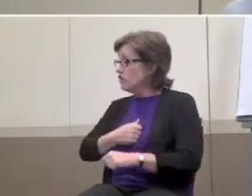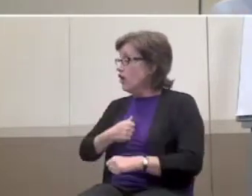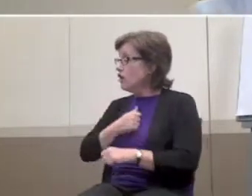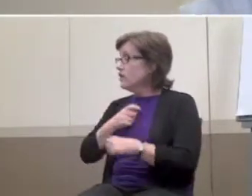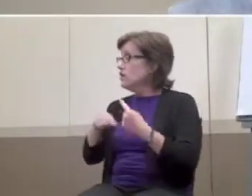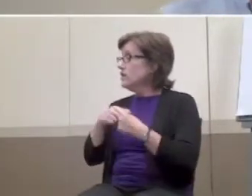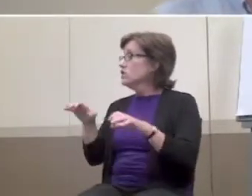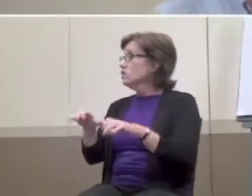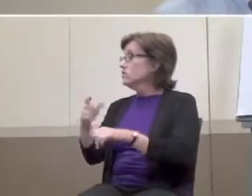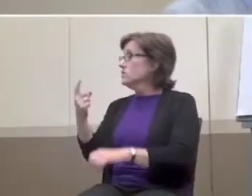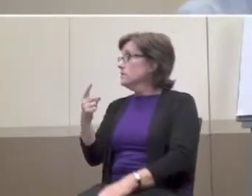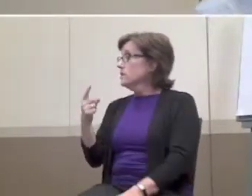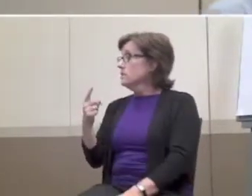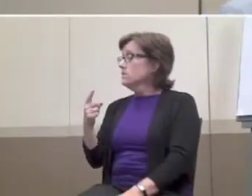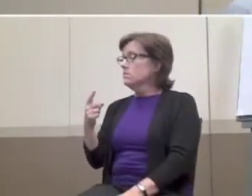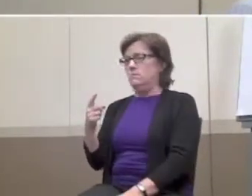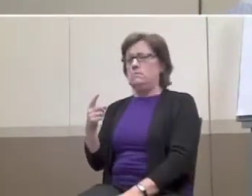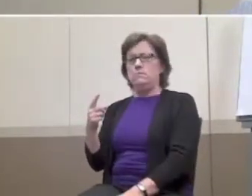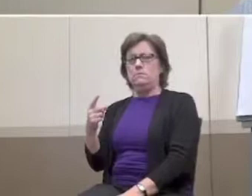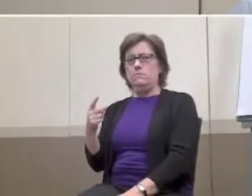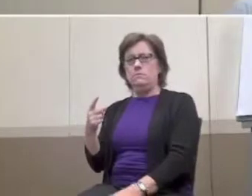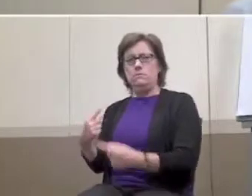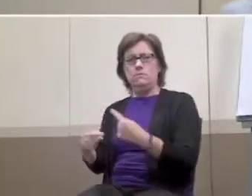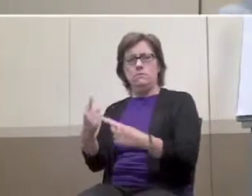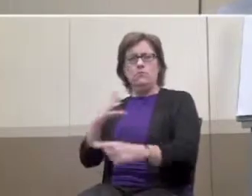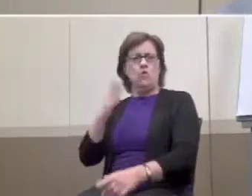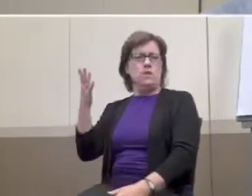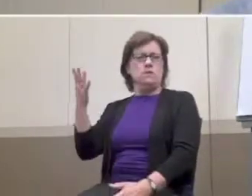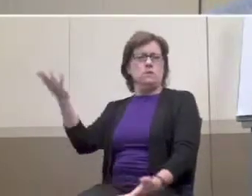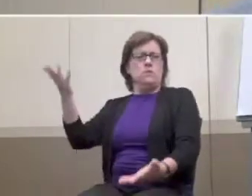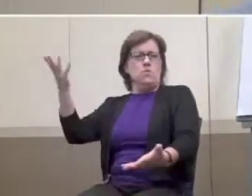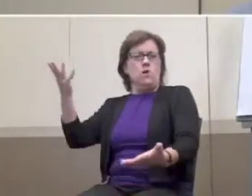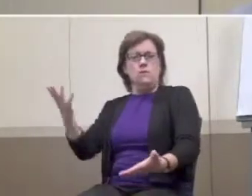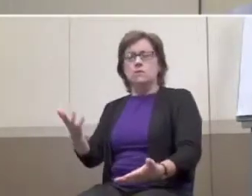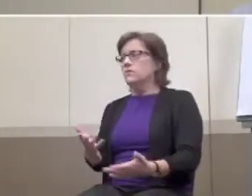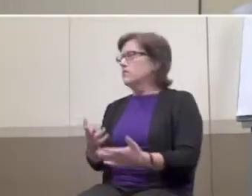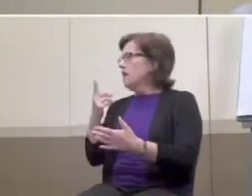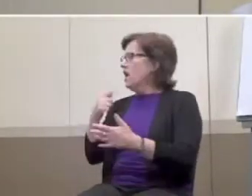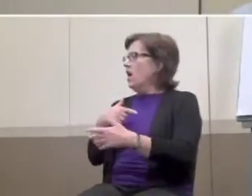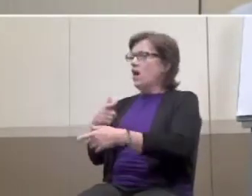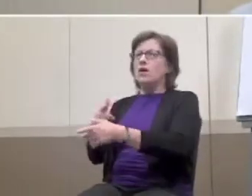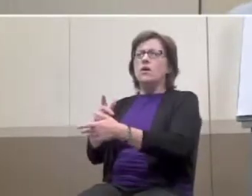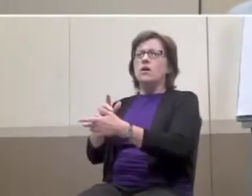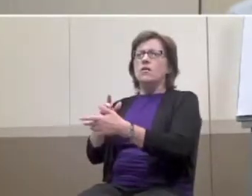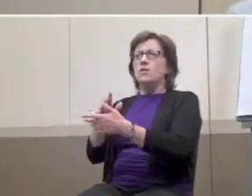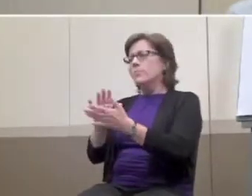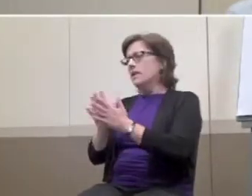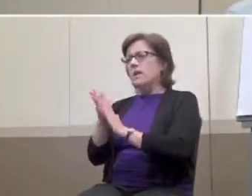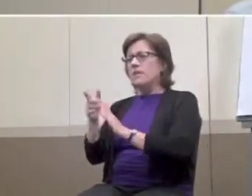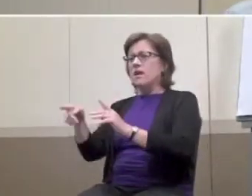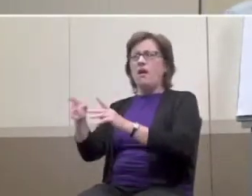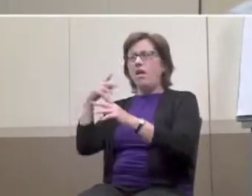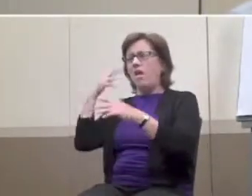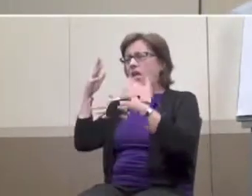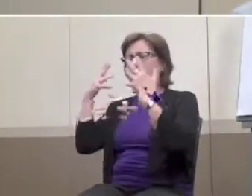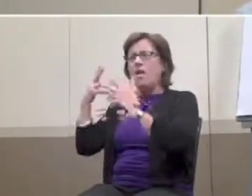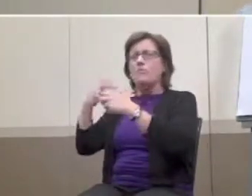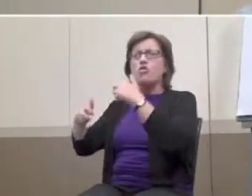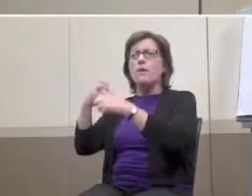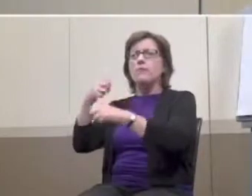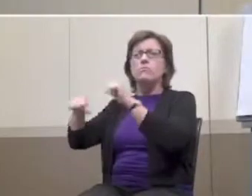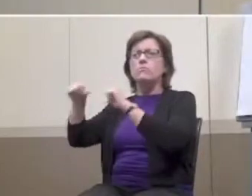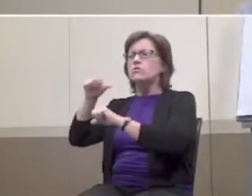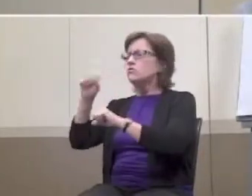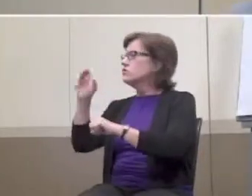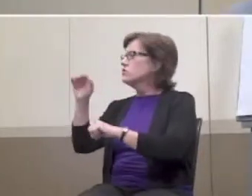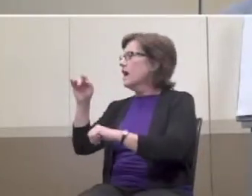something. This is a little controversial because they think that I'm turning their kids into sociopaths. And maybe I